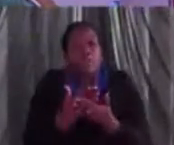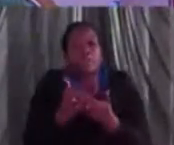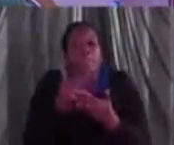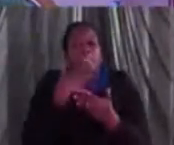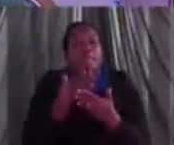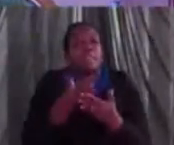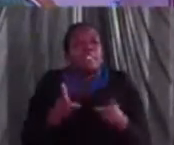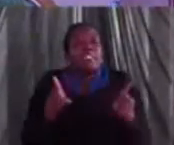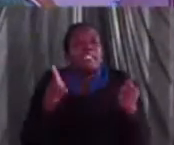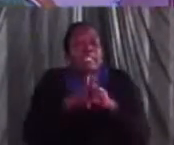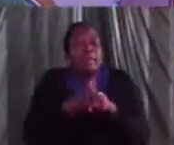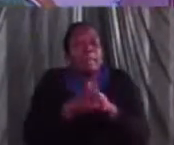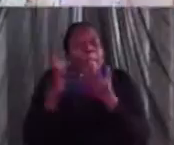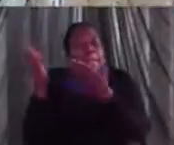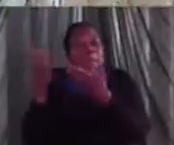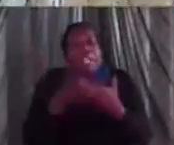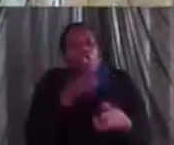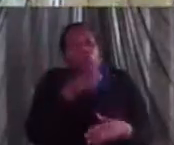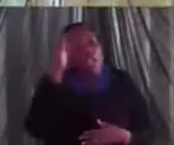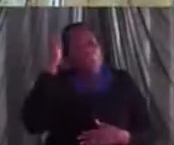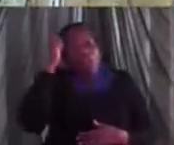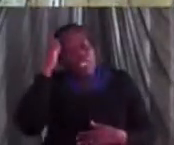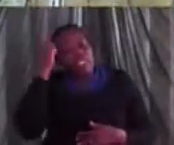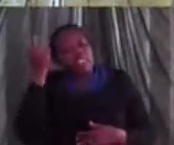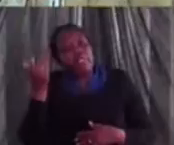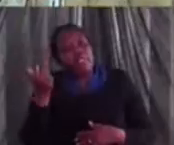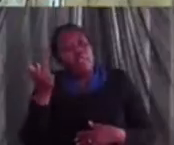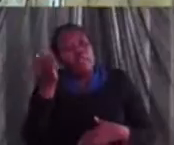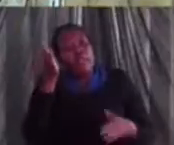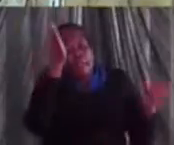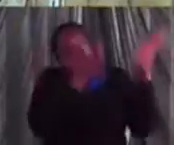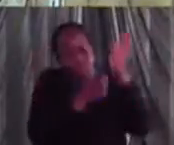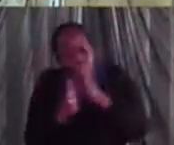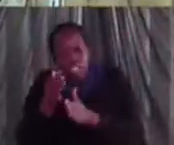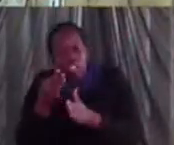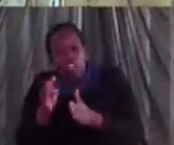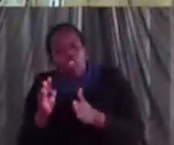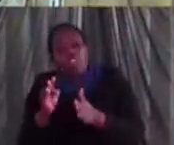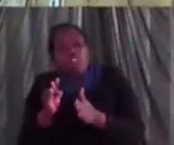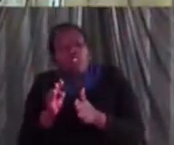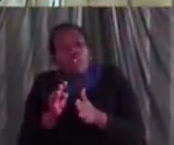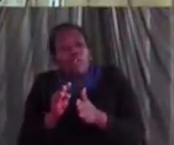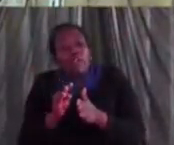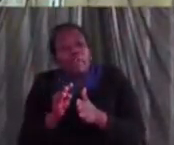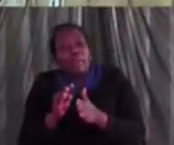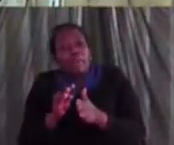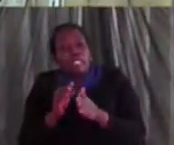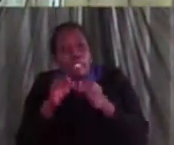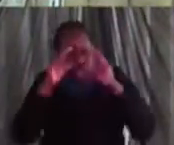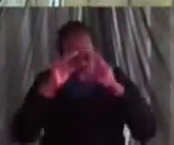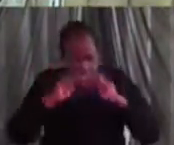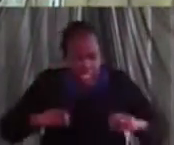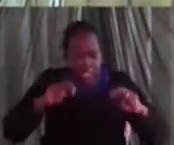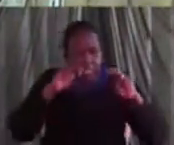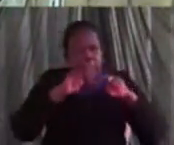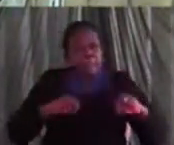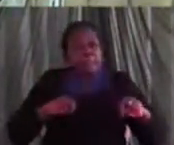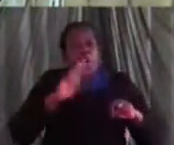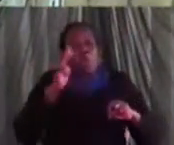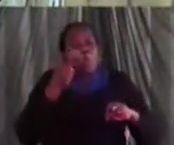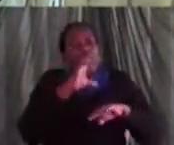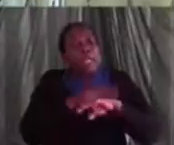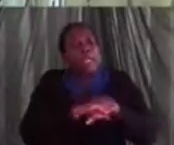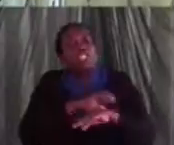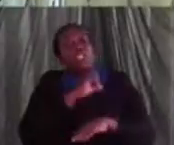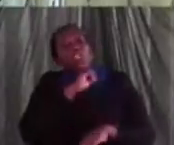also to bring it to your attention that we, in the process of vetting, doing background checks, we received a complaint